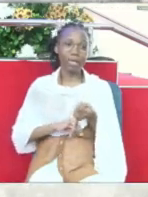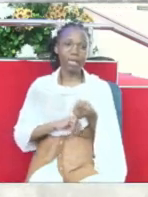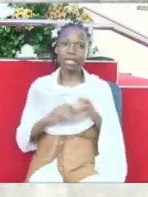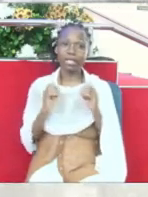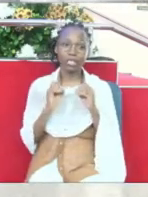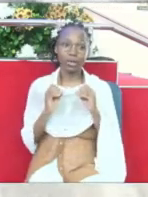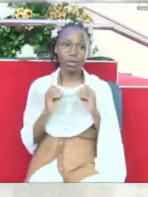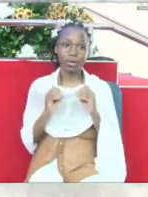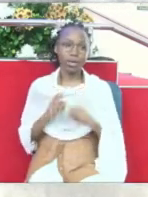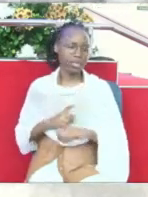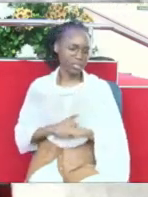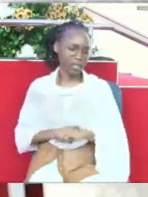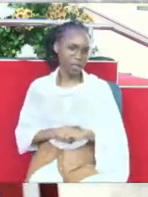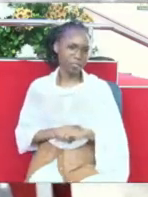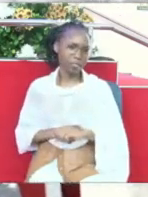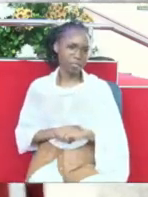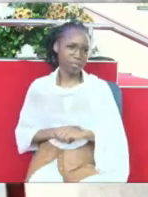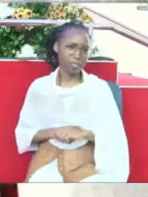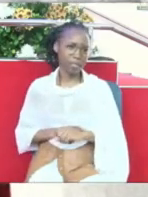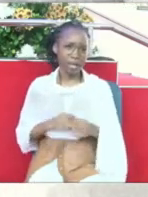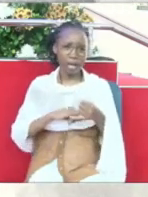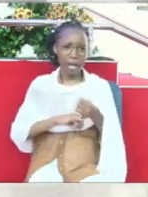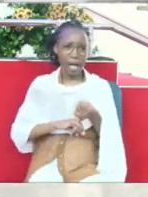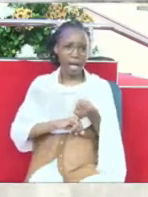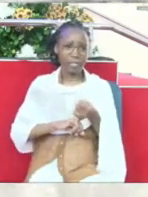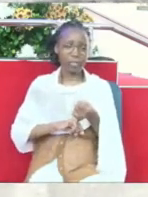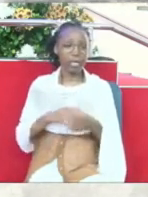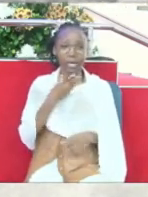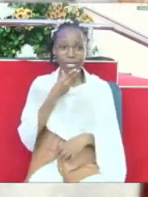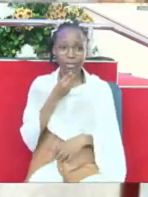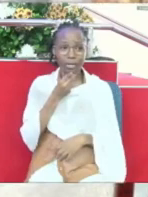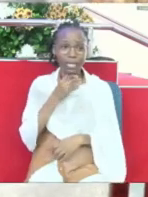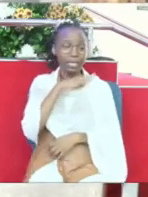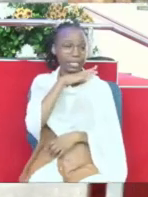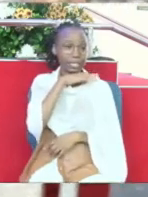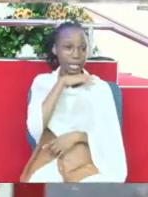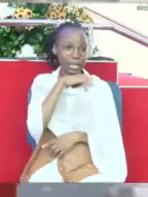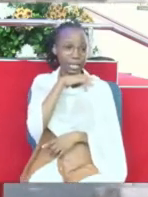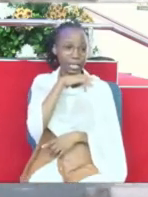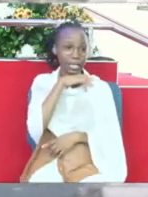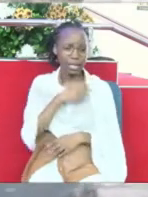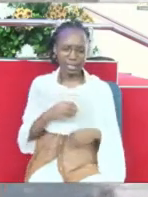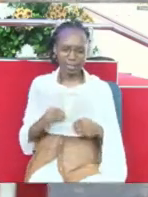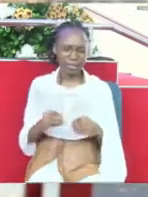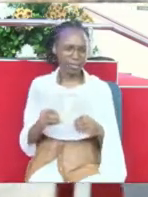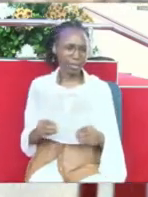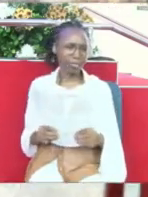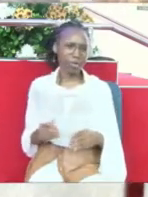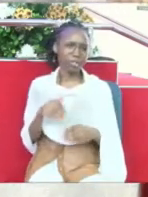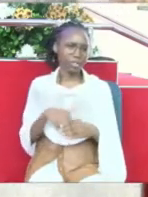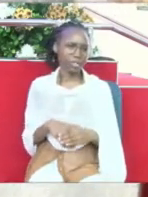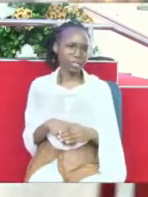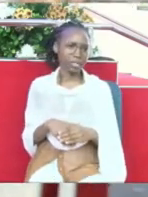one is already dead. Actually they are heading towards burying. Na kwa kweli sasa huyu alikuwa ameaga dunia walikuwa naenda kumzika. The doctors cannot now argue with